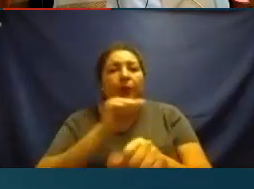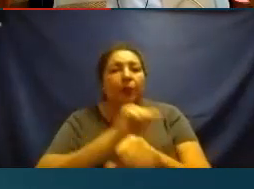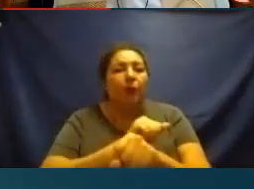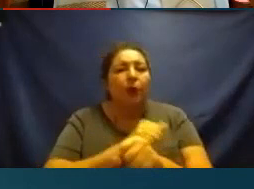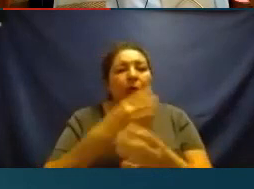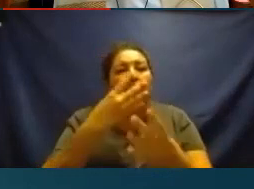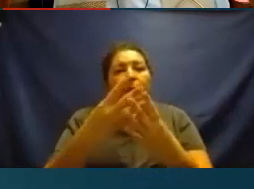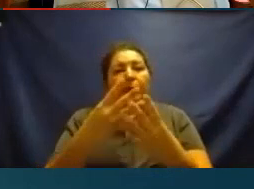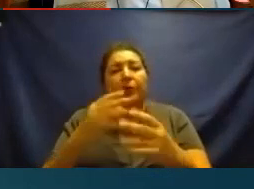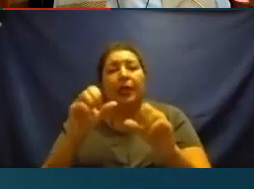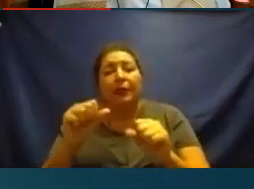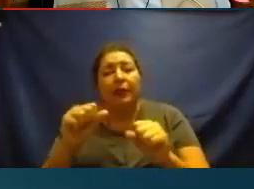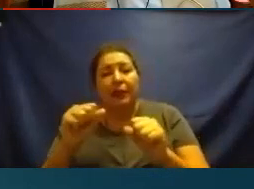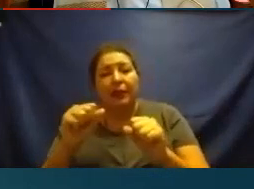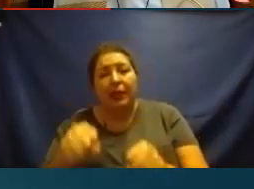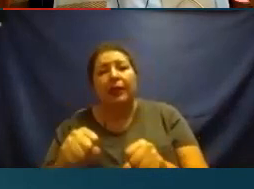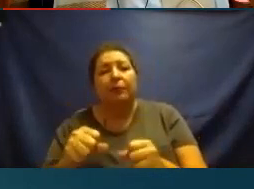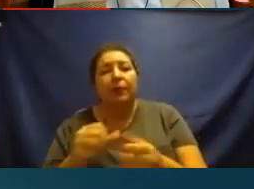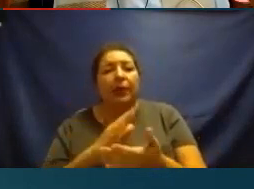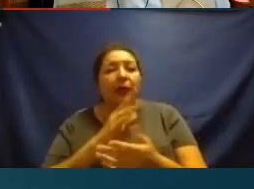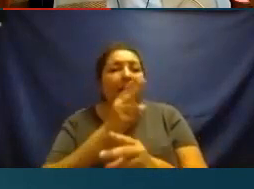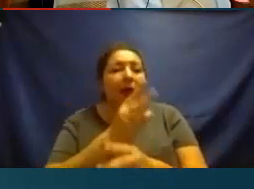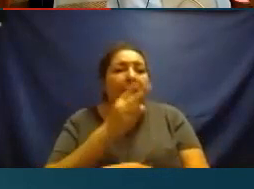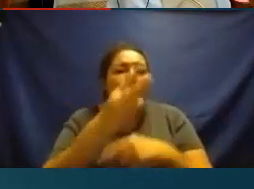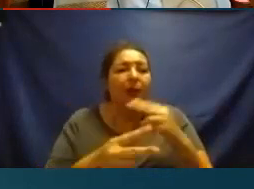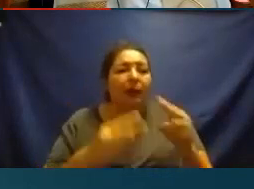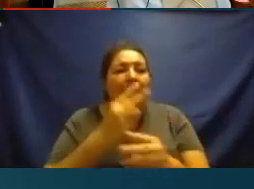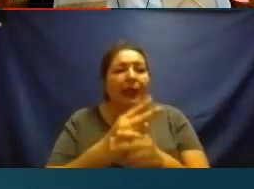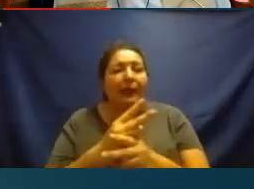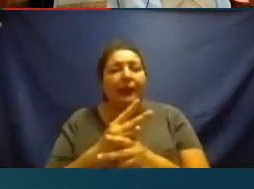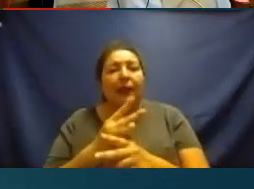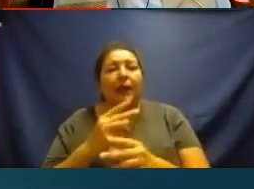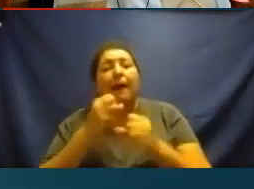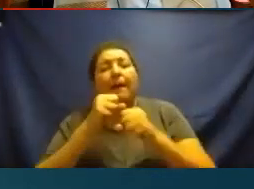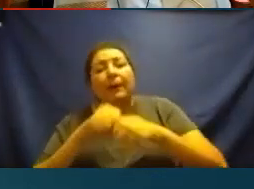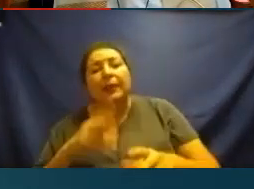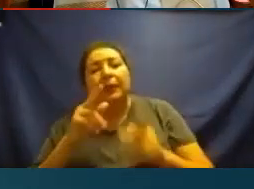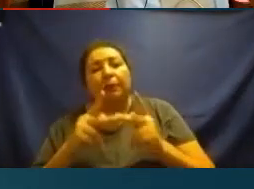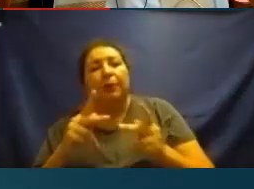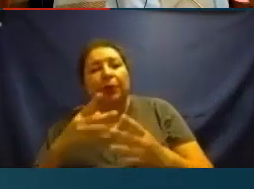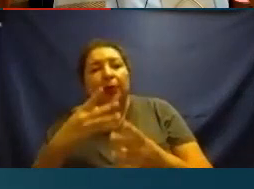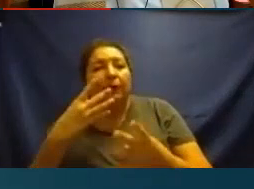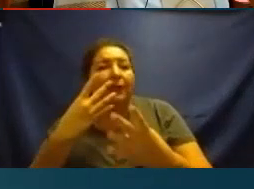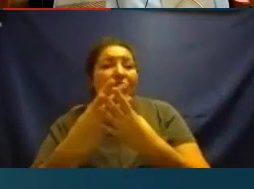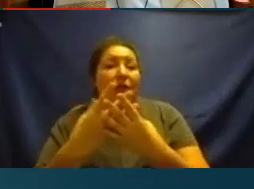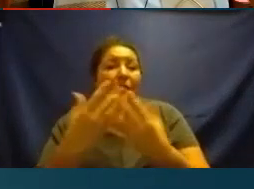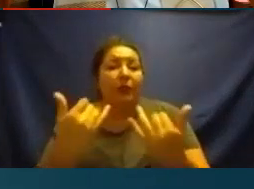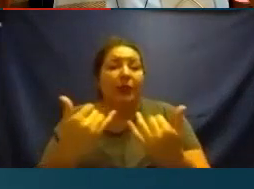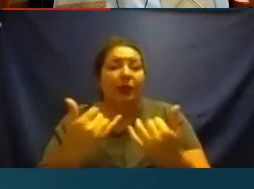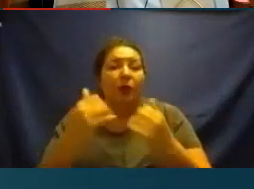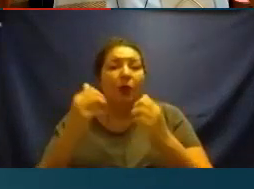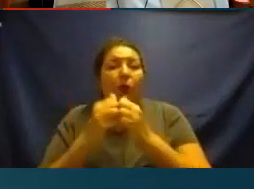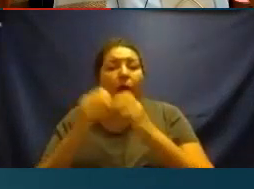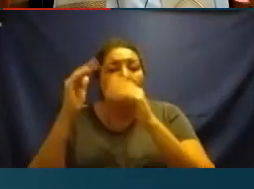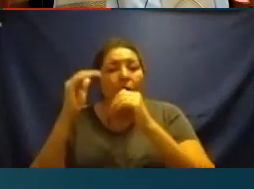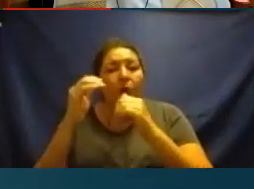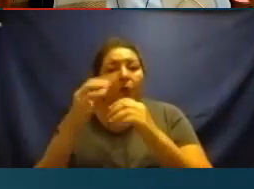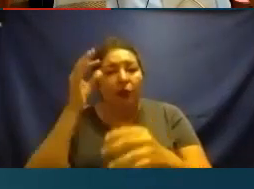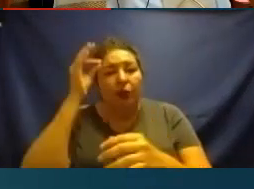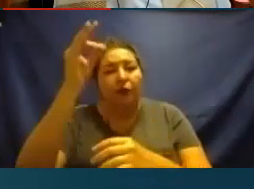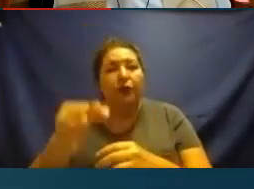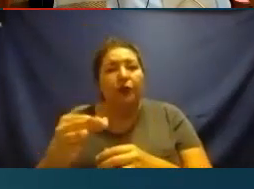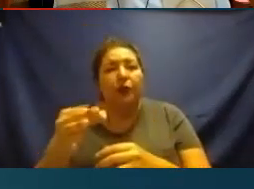humane and serve with integrity. Bless those incarcerated with a hope for the future and amendment of life.